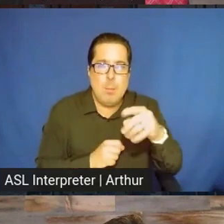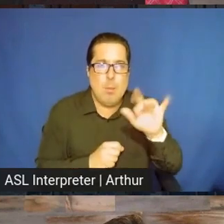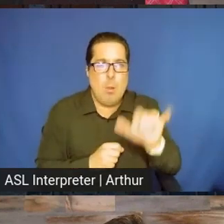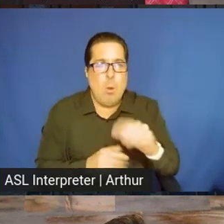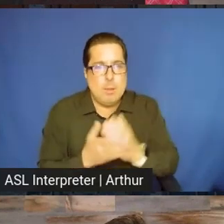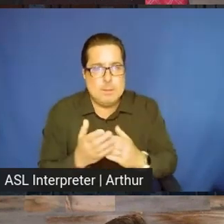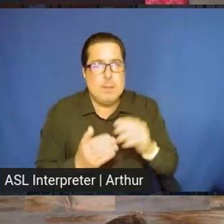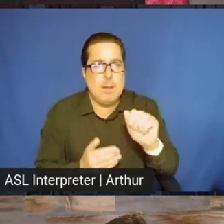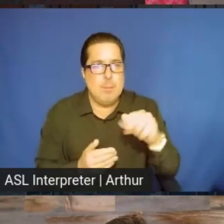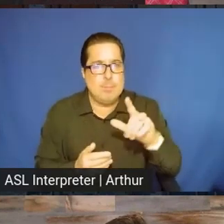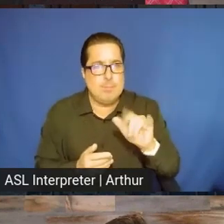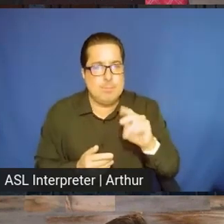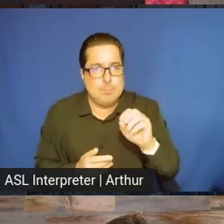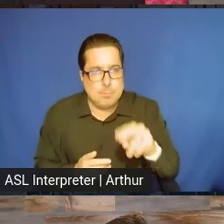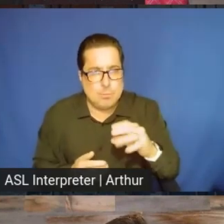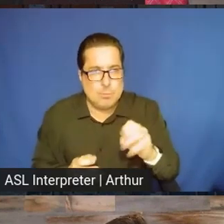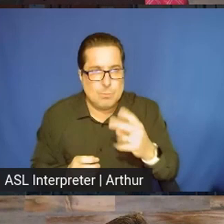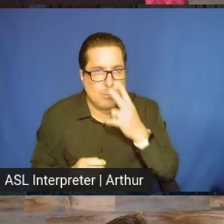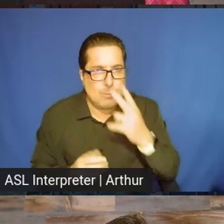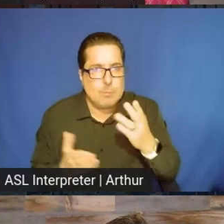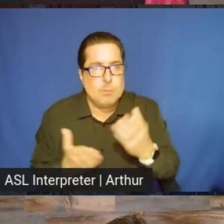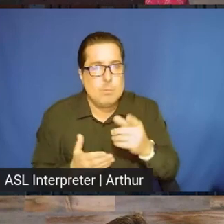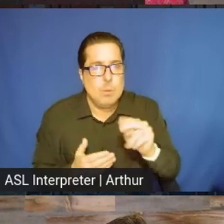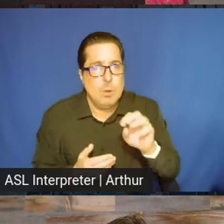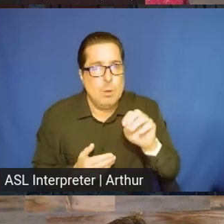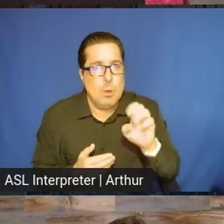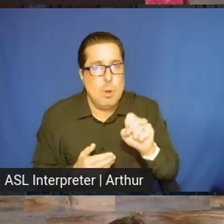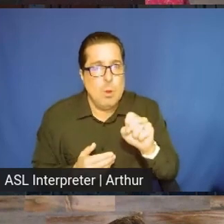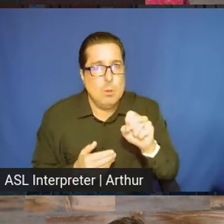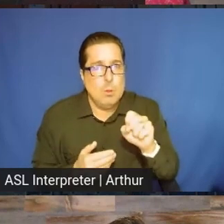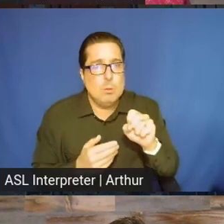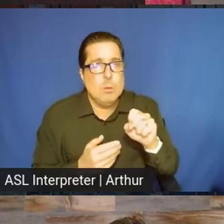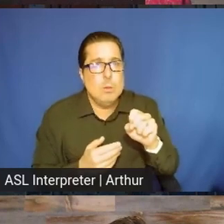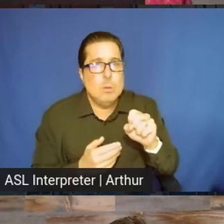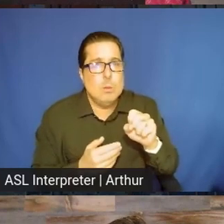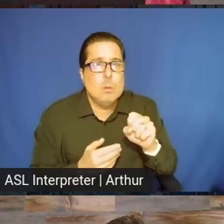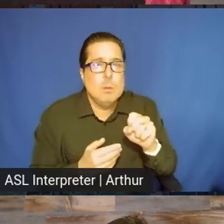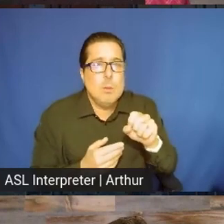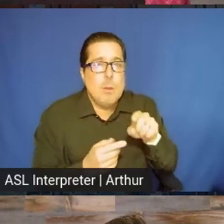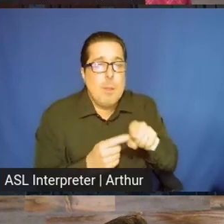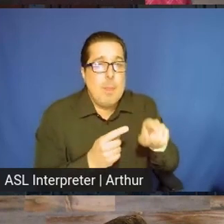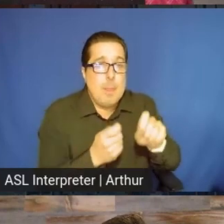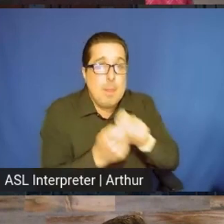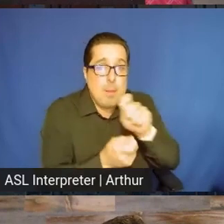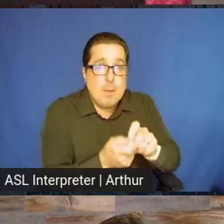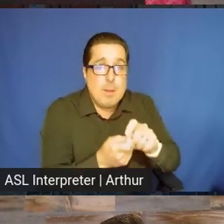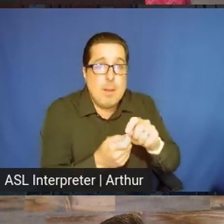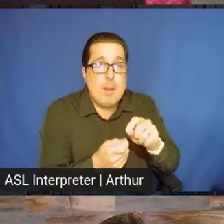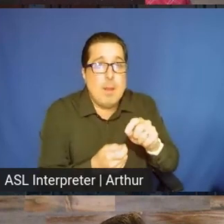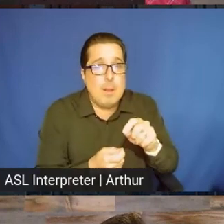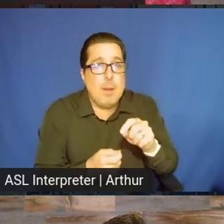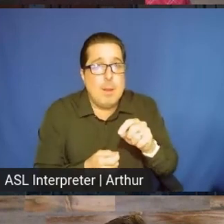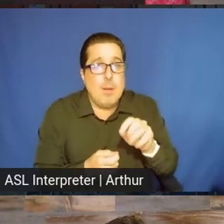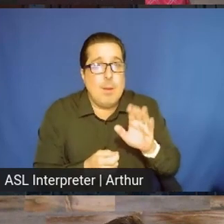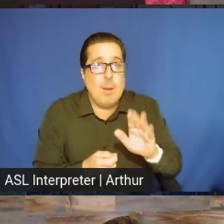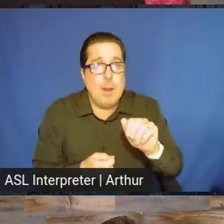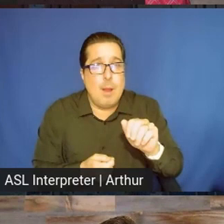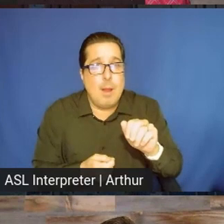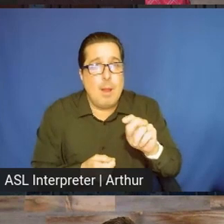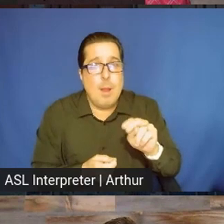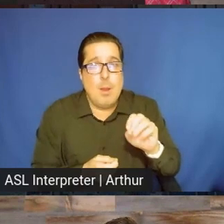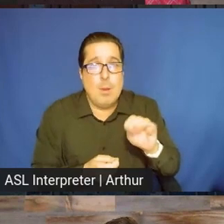application. As you see here, there are no specific annotations, right? You just deploy a pod normally as you're deploying any other